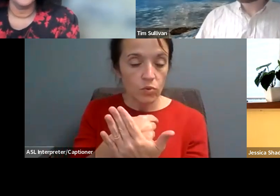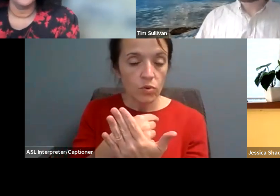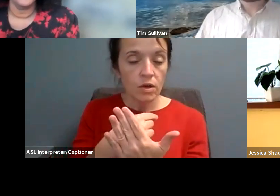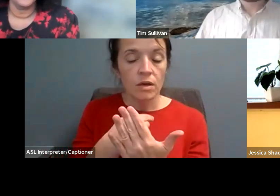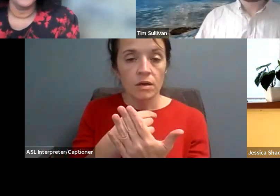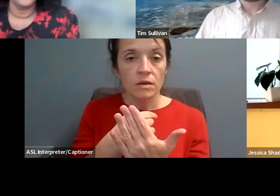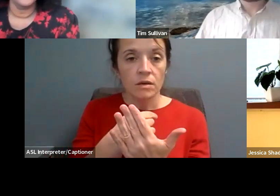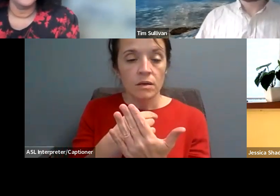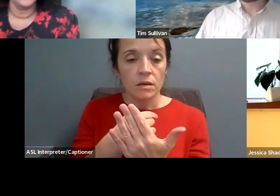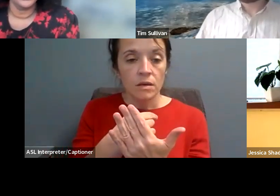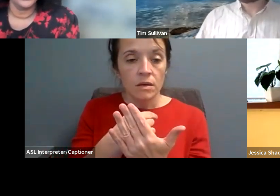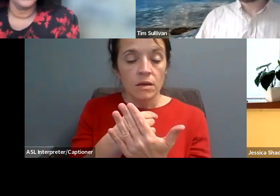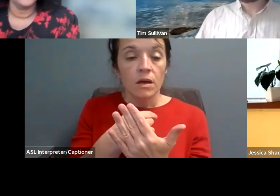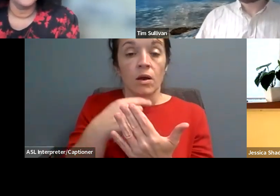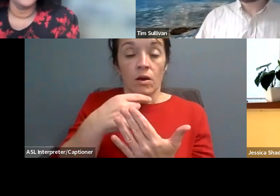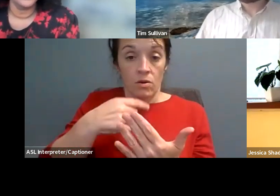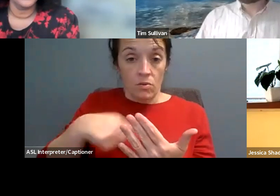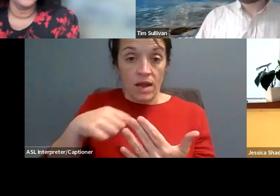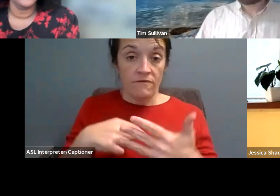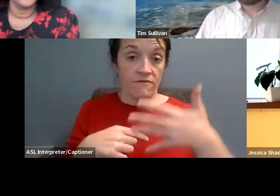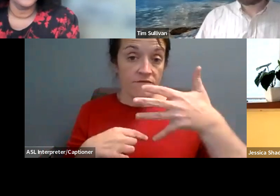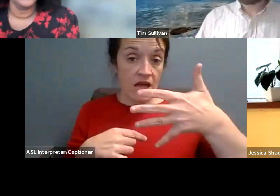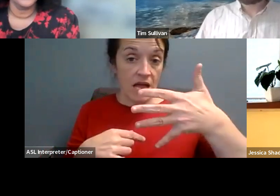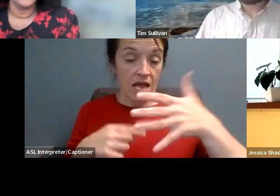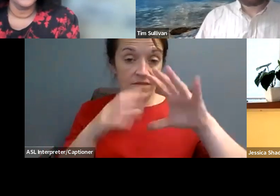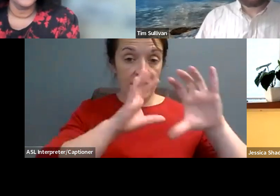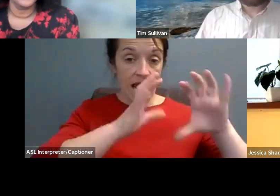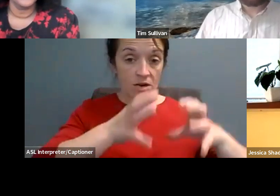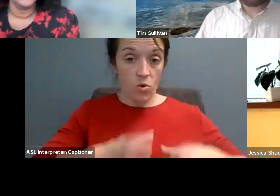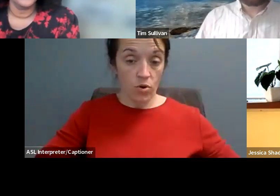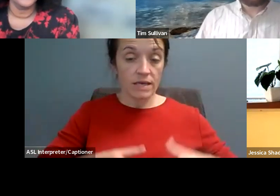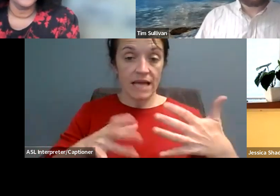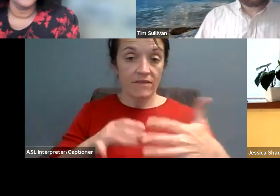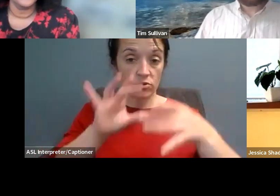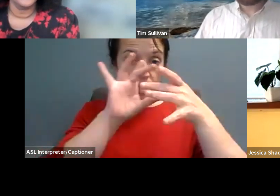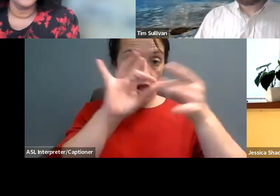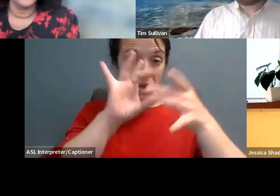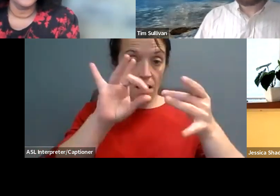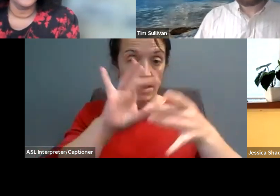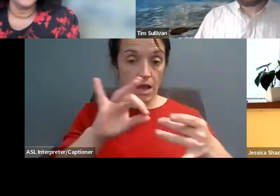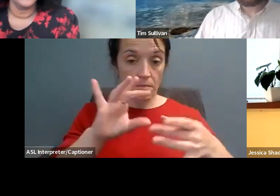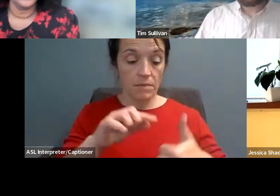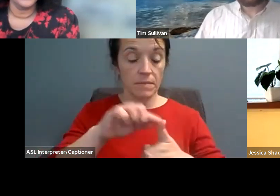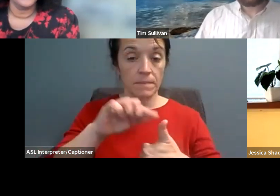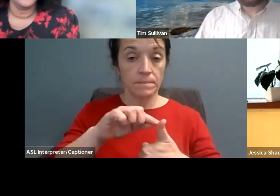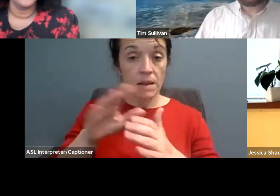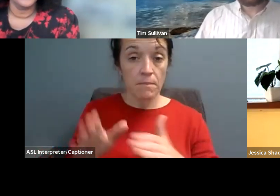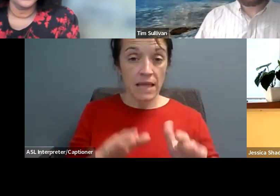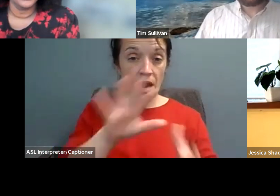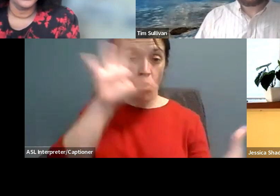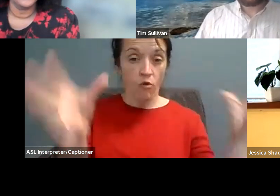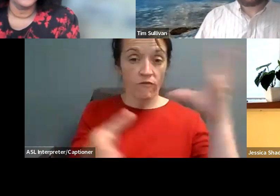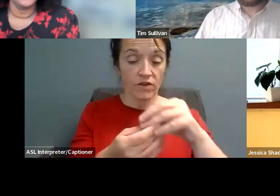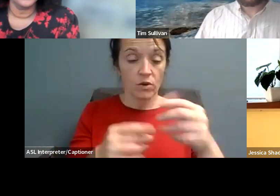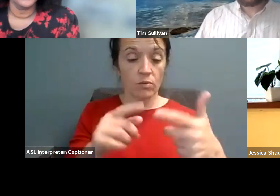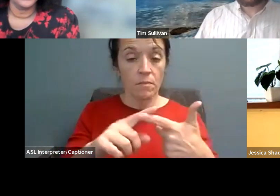in the state plan of work that we were each assigned to review. And these were the plan overview, merit and